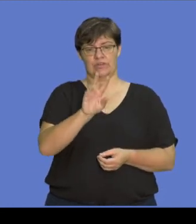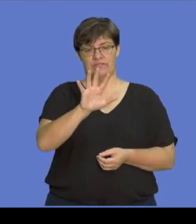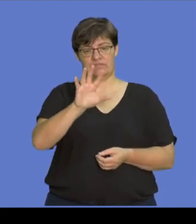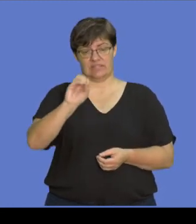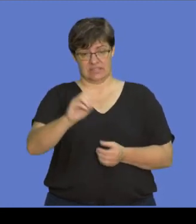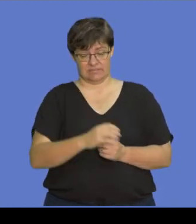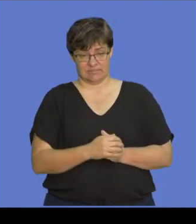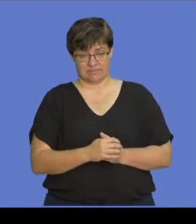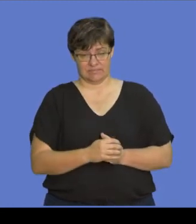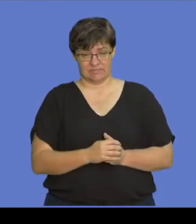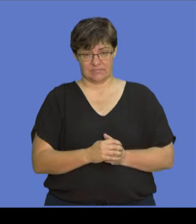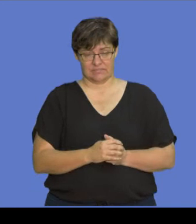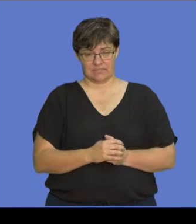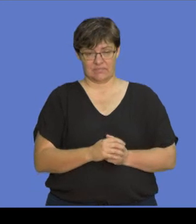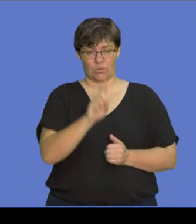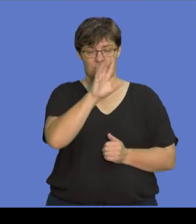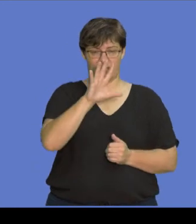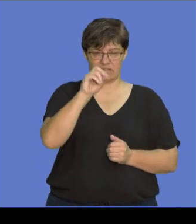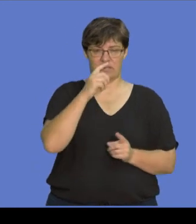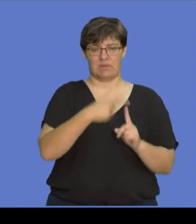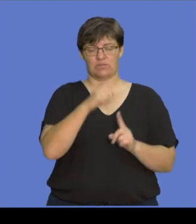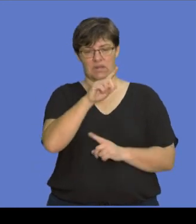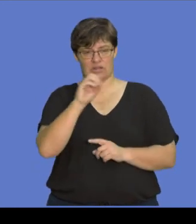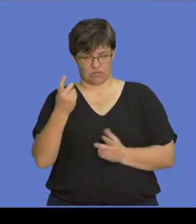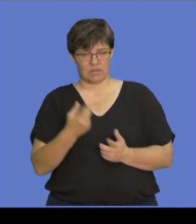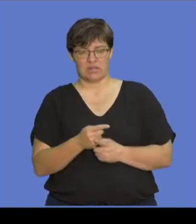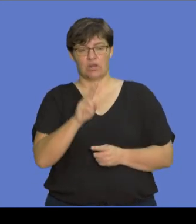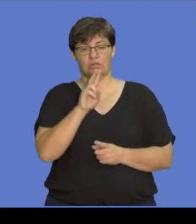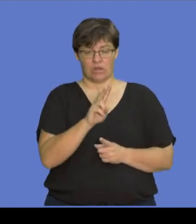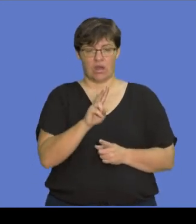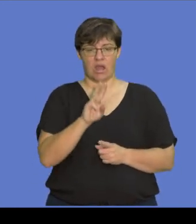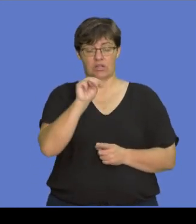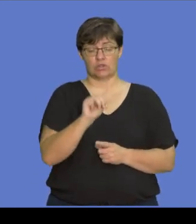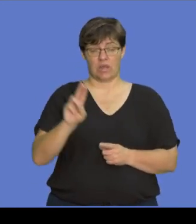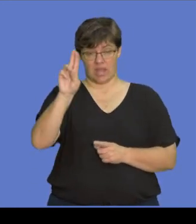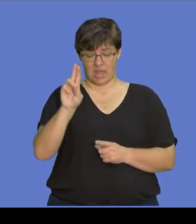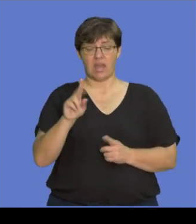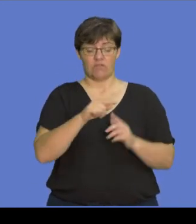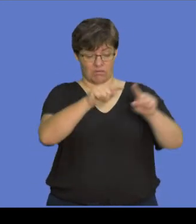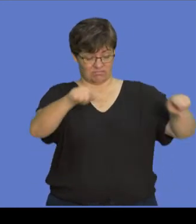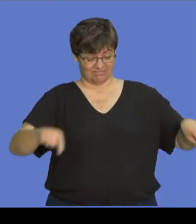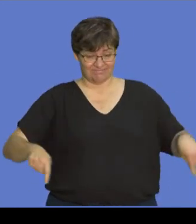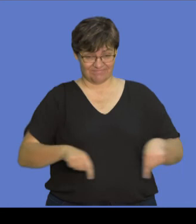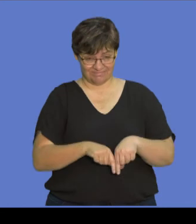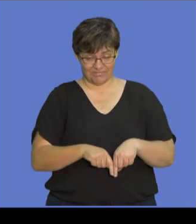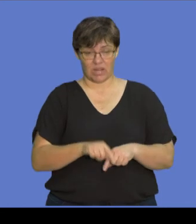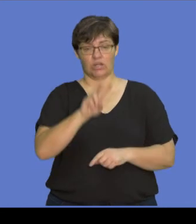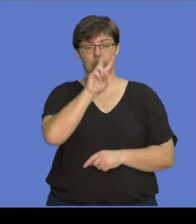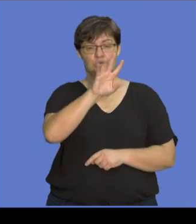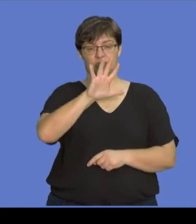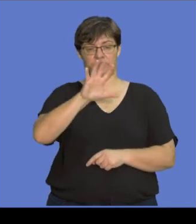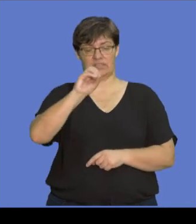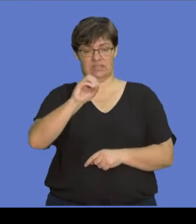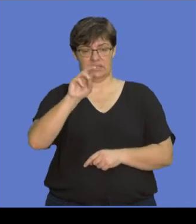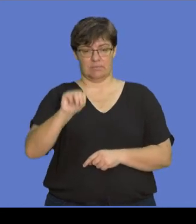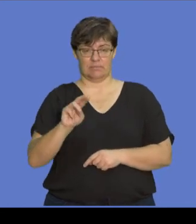250, right? It's 150 plus 100. So your total square meterage that you're looking for this premises is